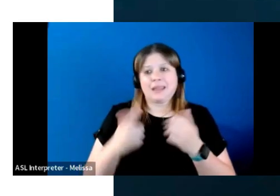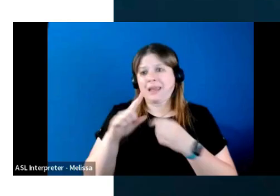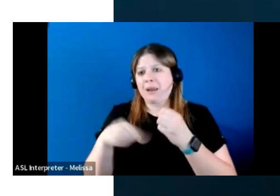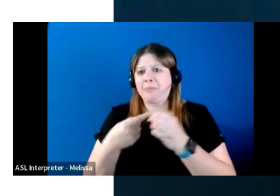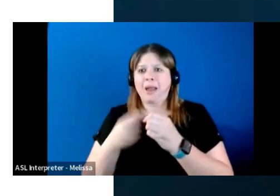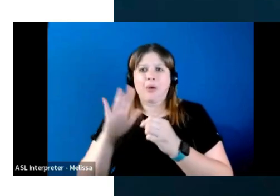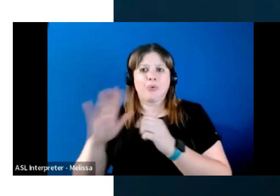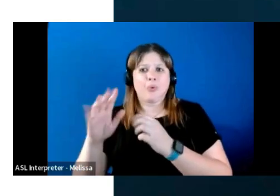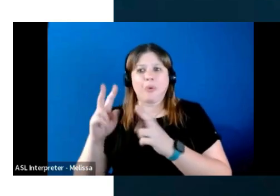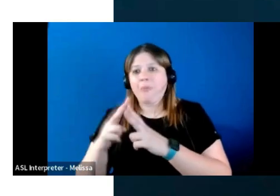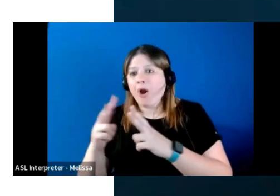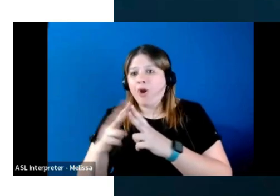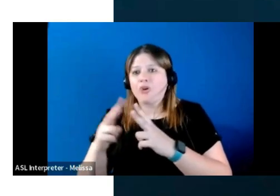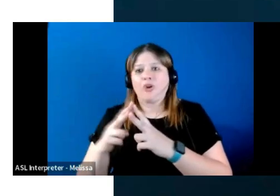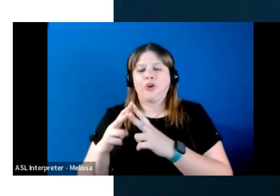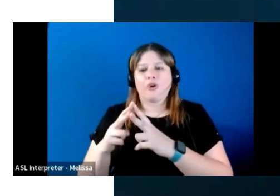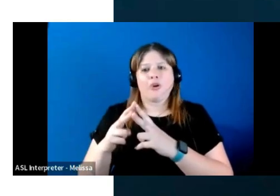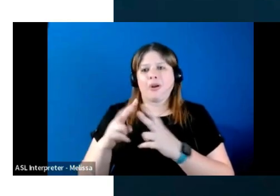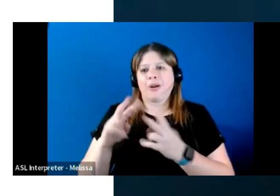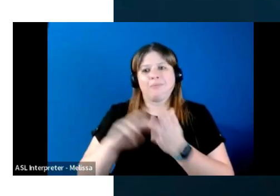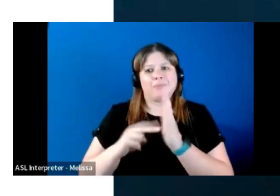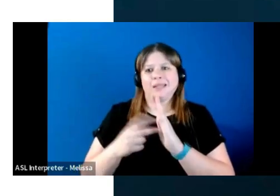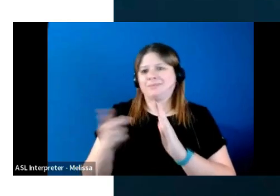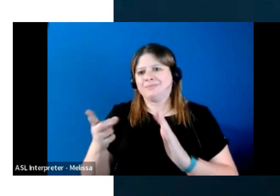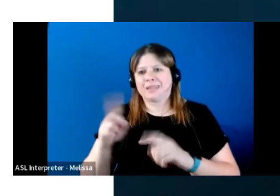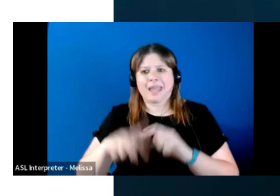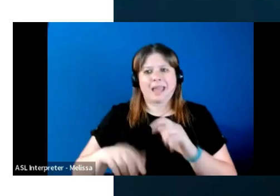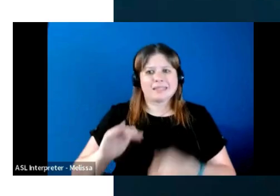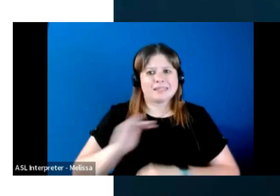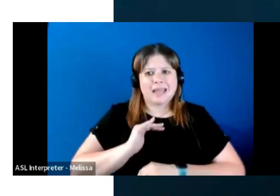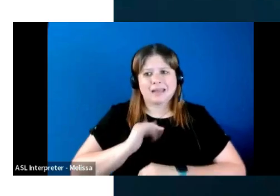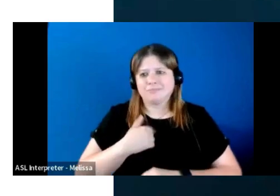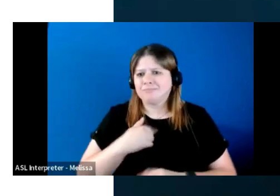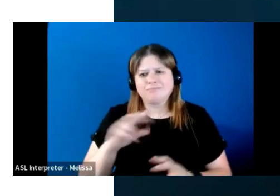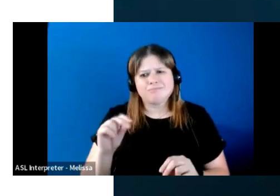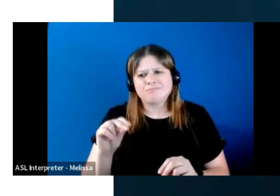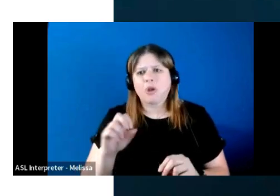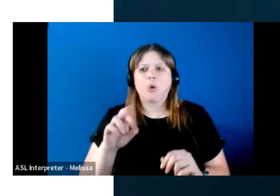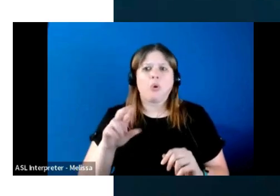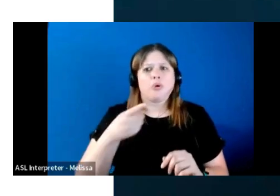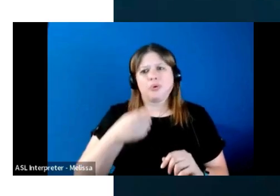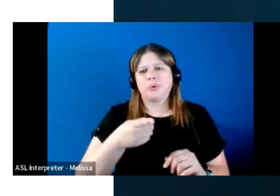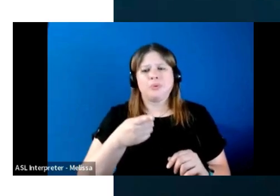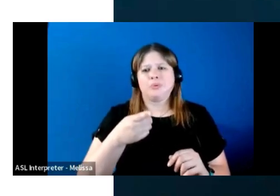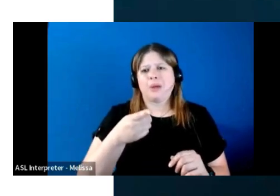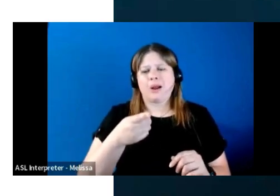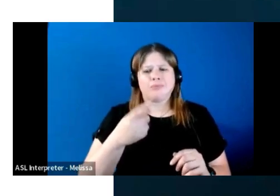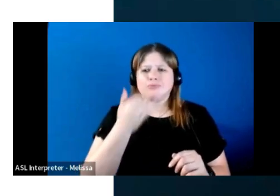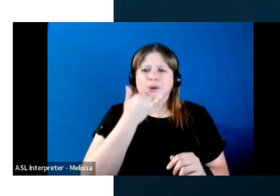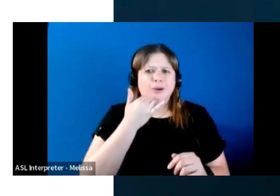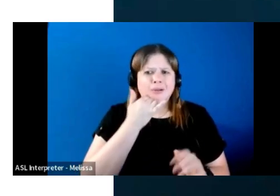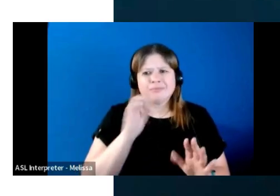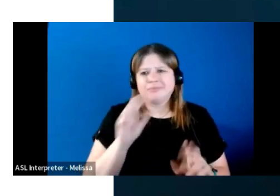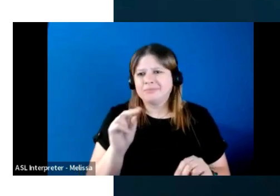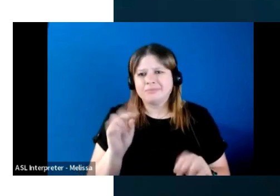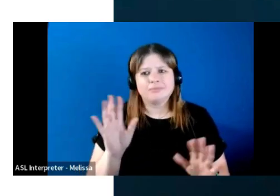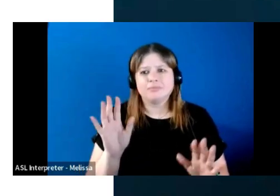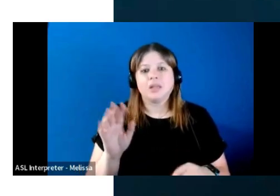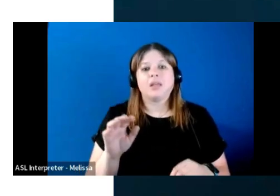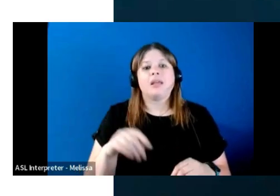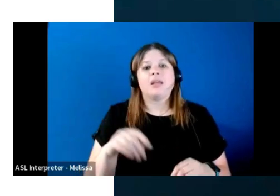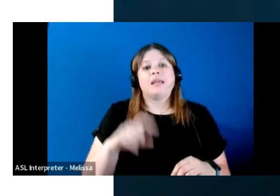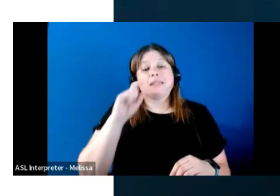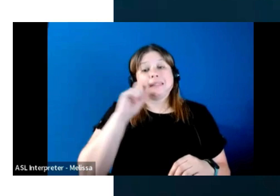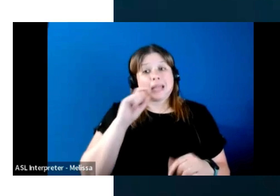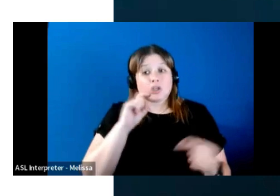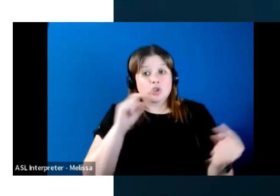not satisfying you or you being defective in some way. Sexual pain